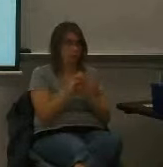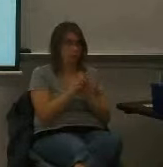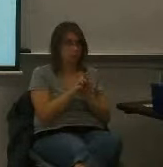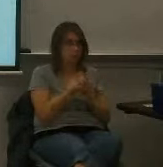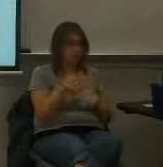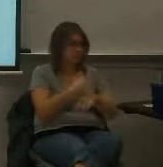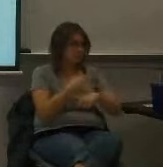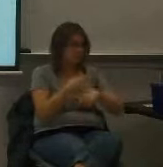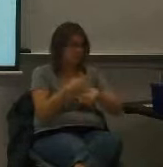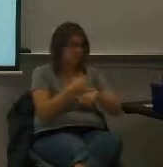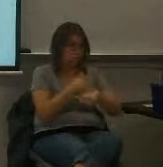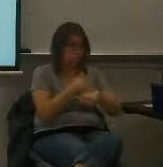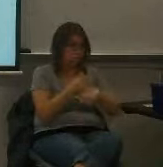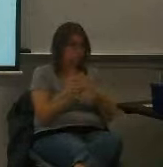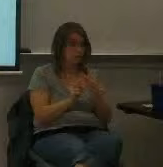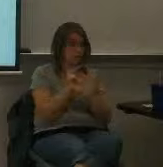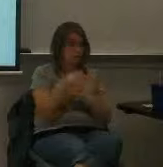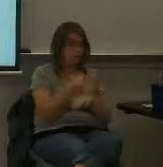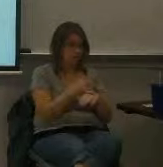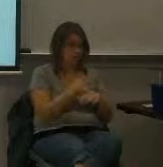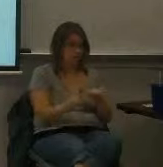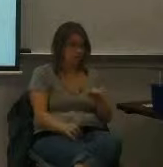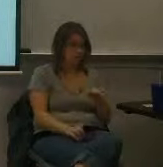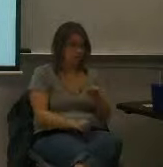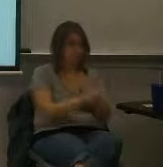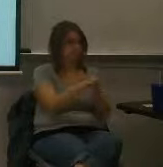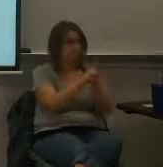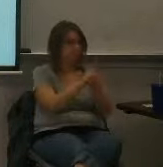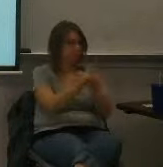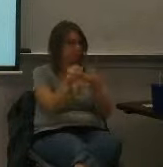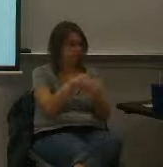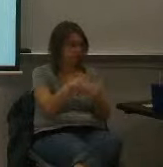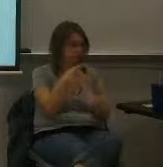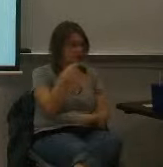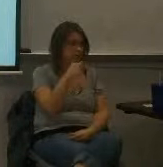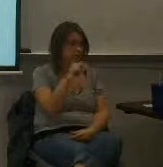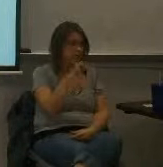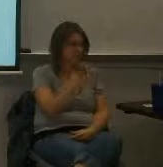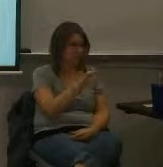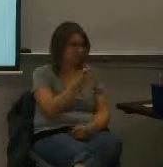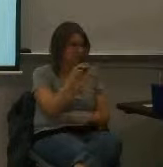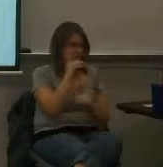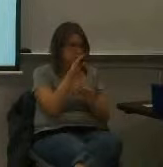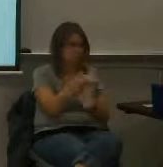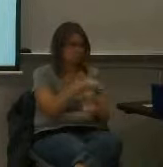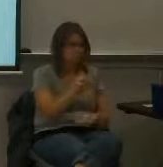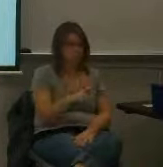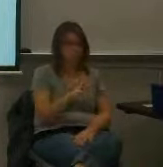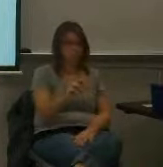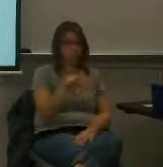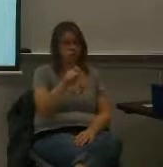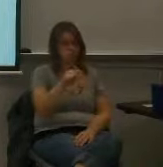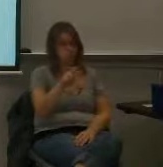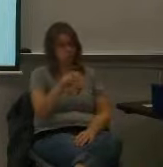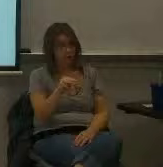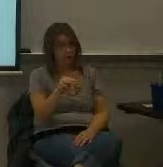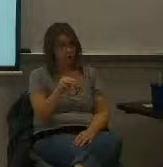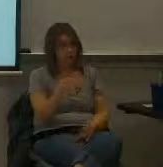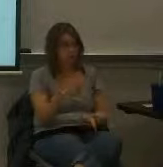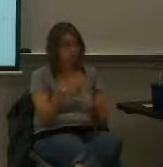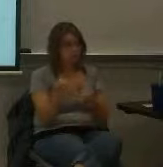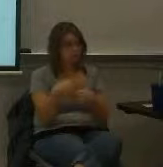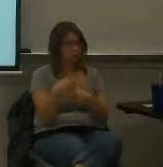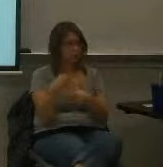an island, a volcanic island that comes up in the Pacific Ocean, or a stream that comes